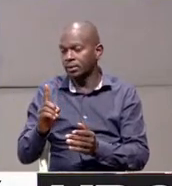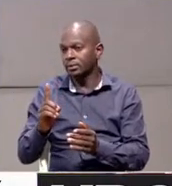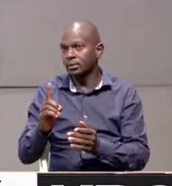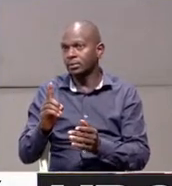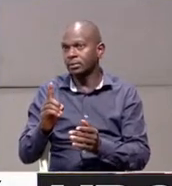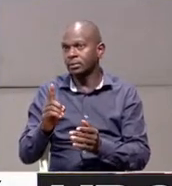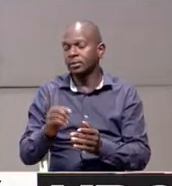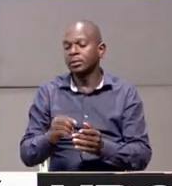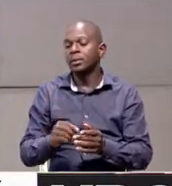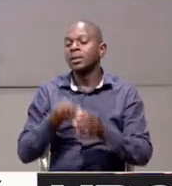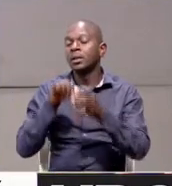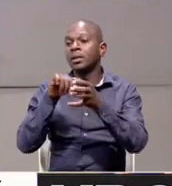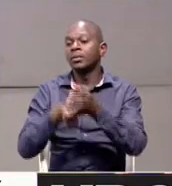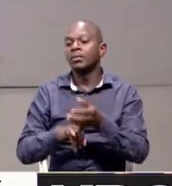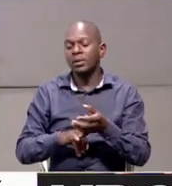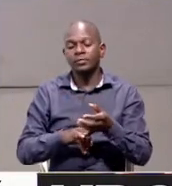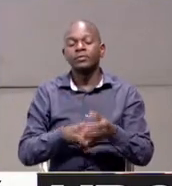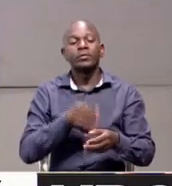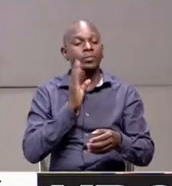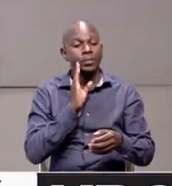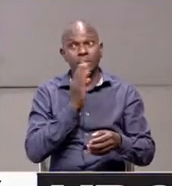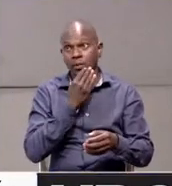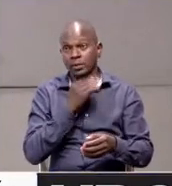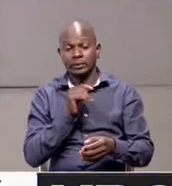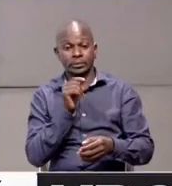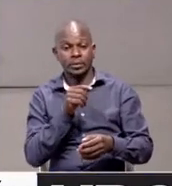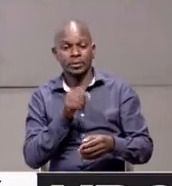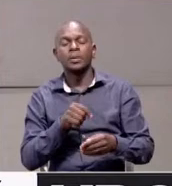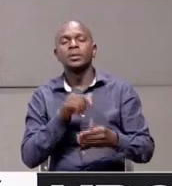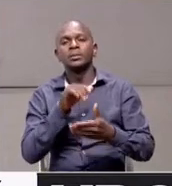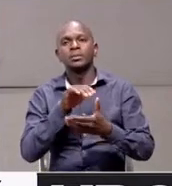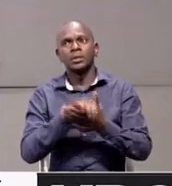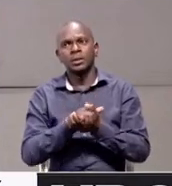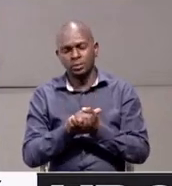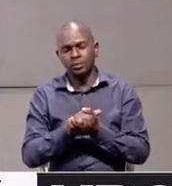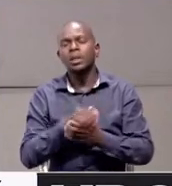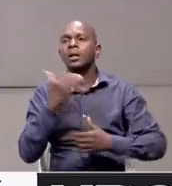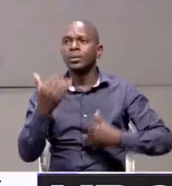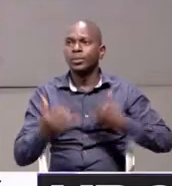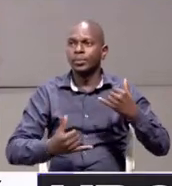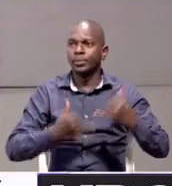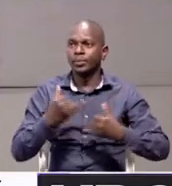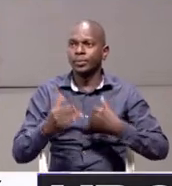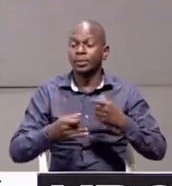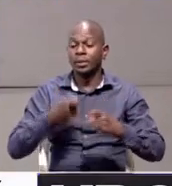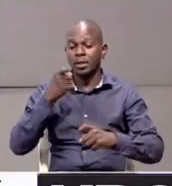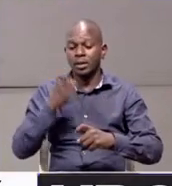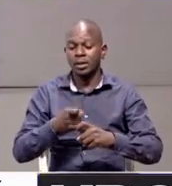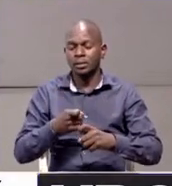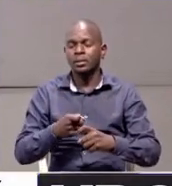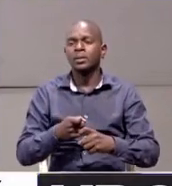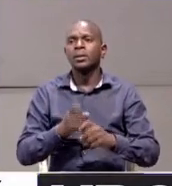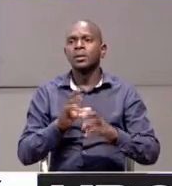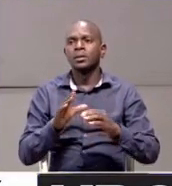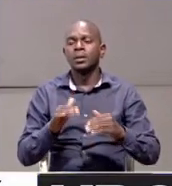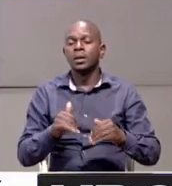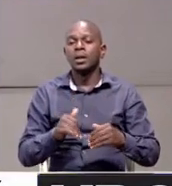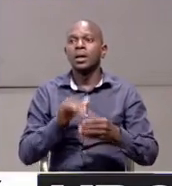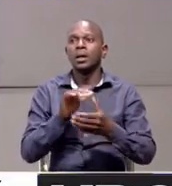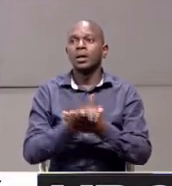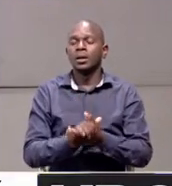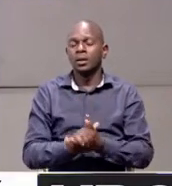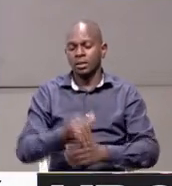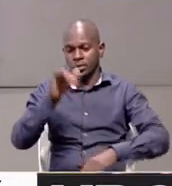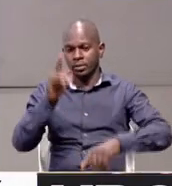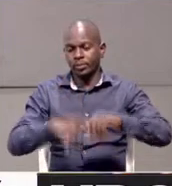falter on that. Jacqueline Mbabazi says although the marriage became enjoyable, it was hard at the beginning due to her husband's